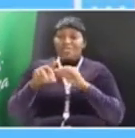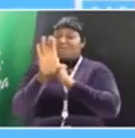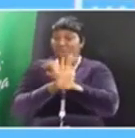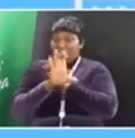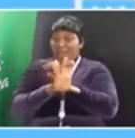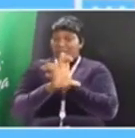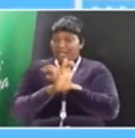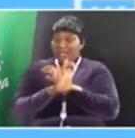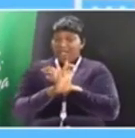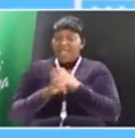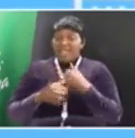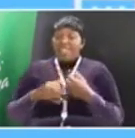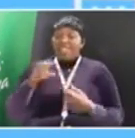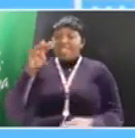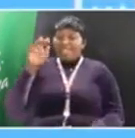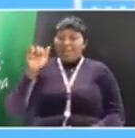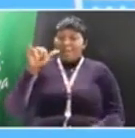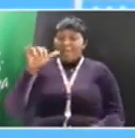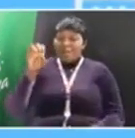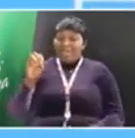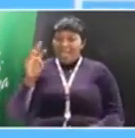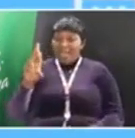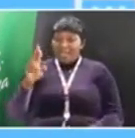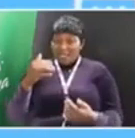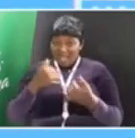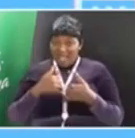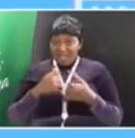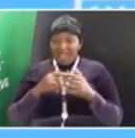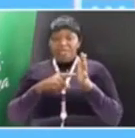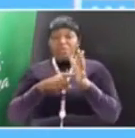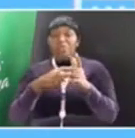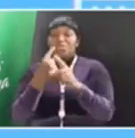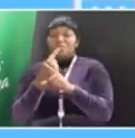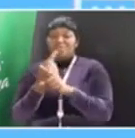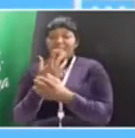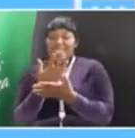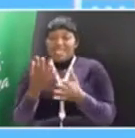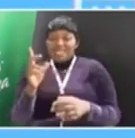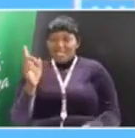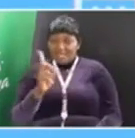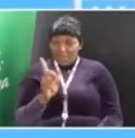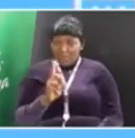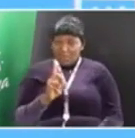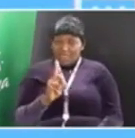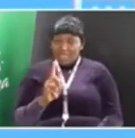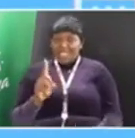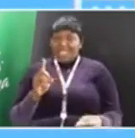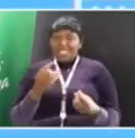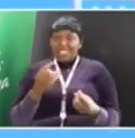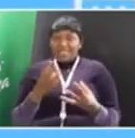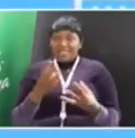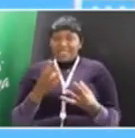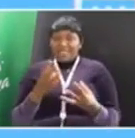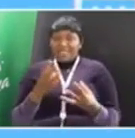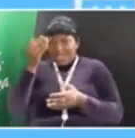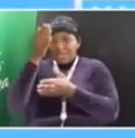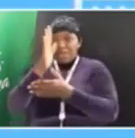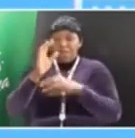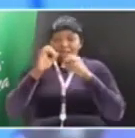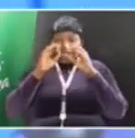The mayors I have shown them just a few things in Nairobi. And many times it's easy for us to forget that God has blessed